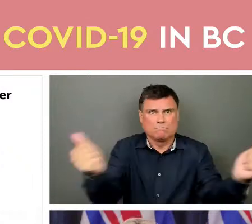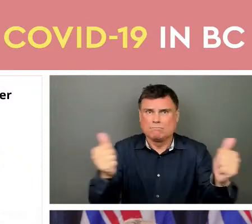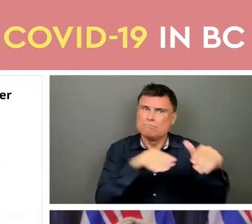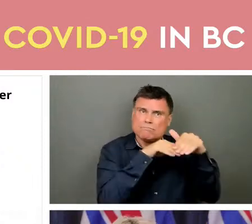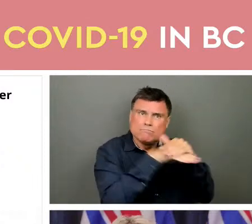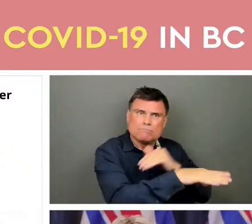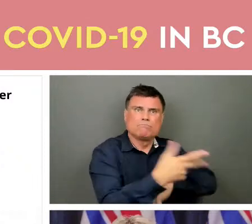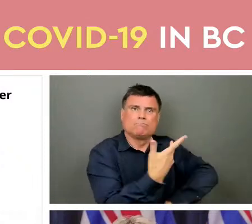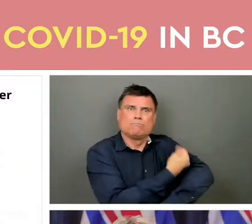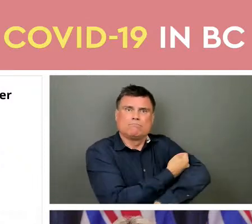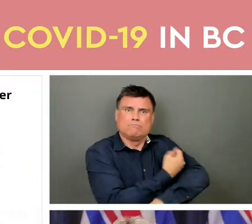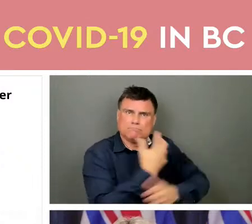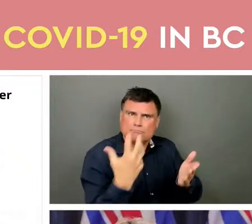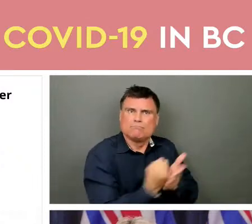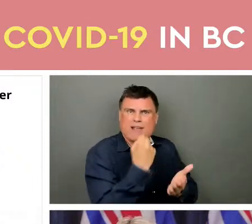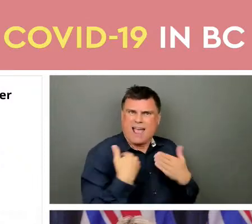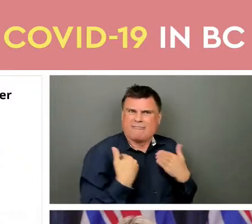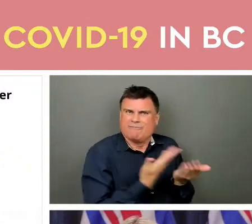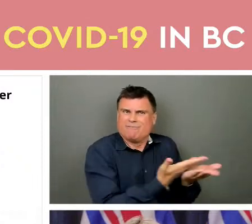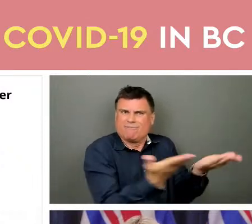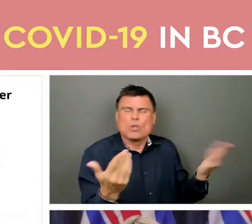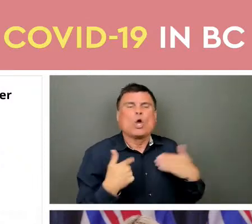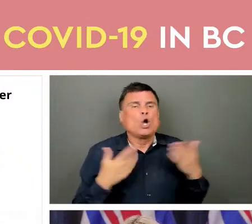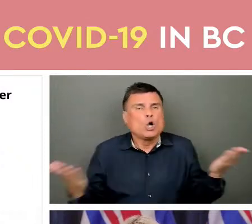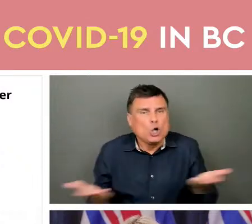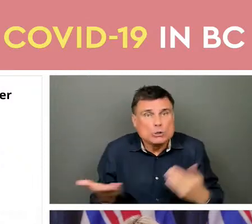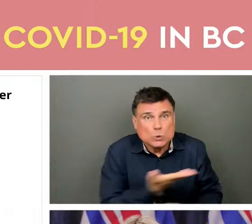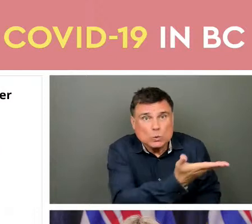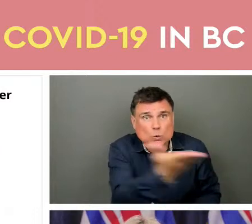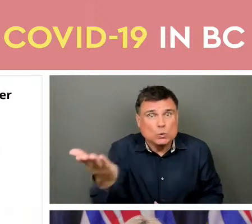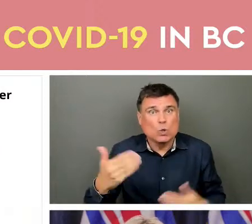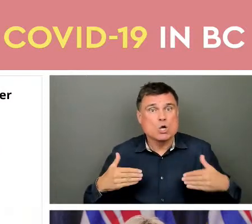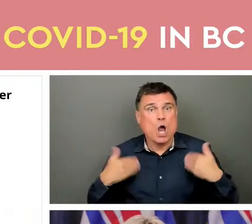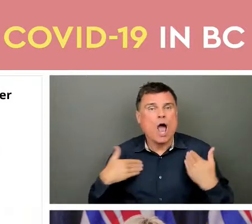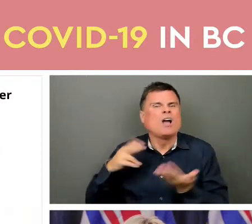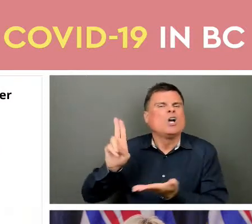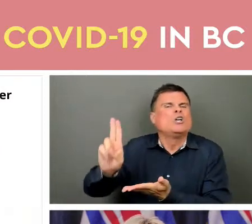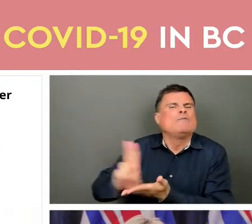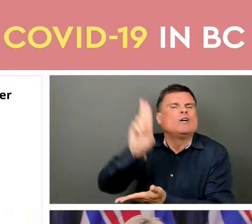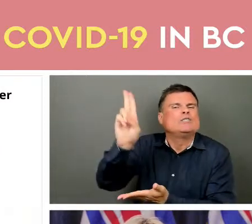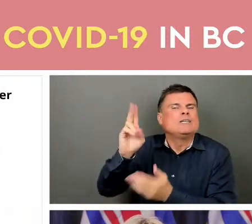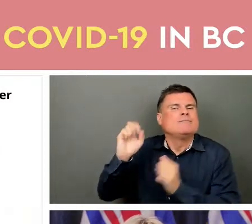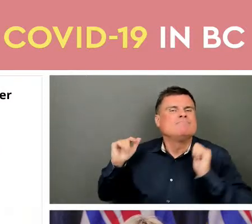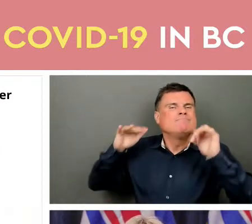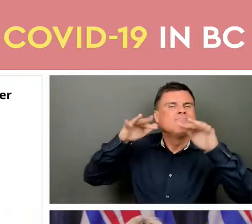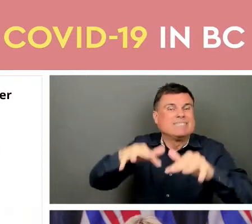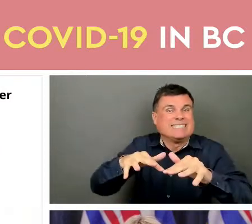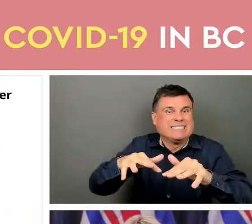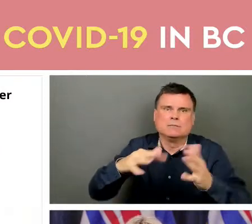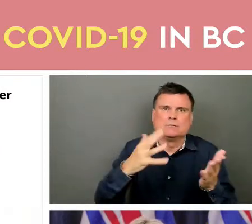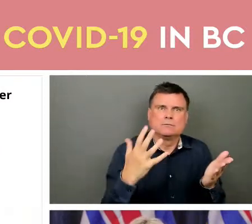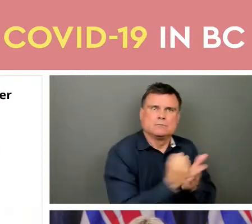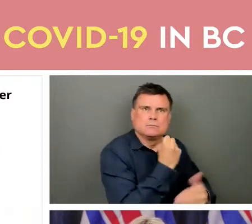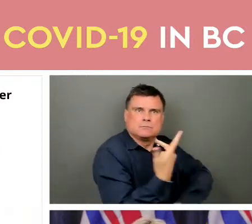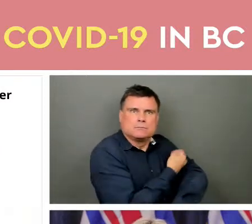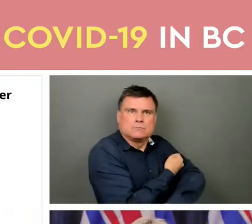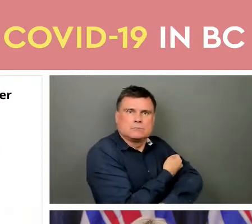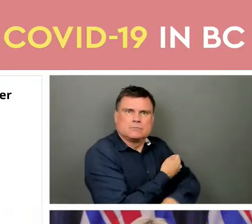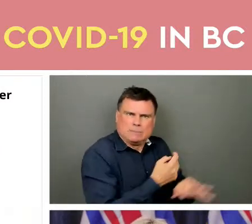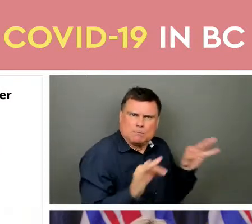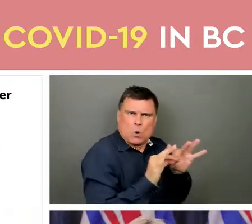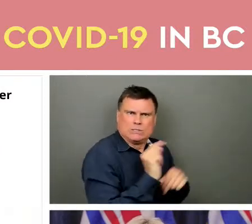weeks. And we're going to be focusing on young adults who are going back to university, recognizing how important it is and how